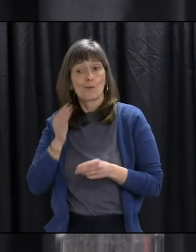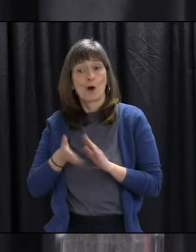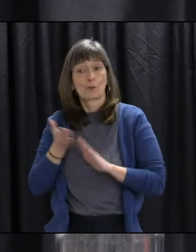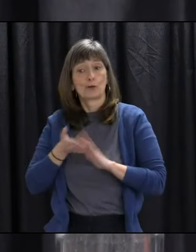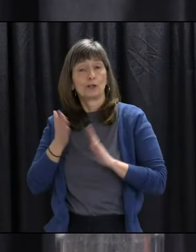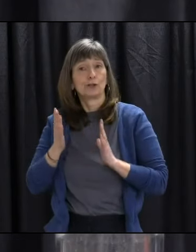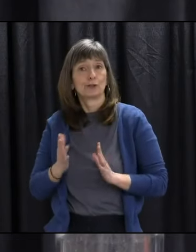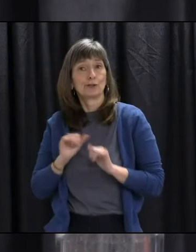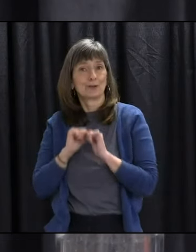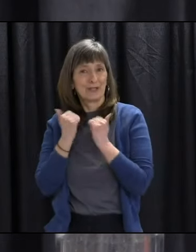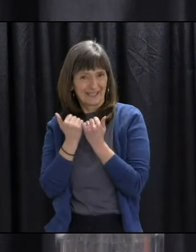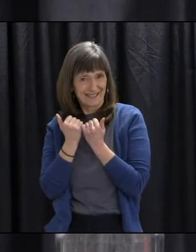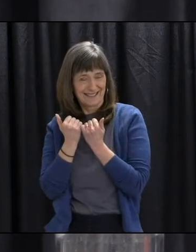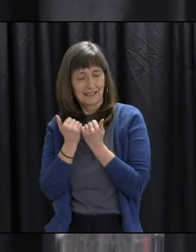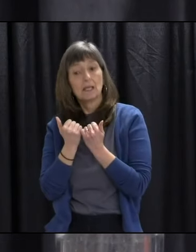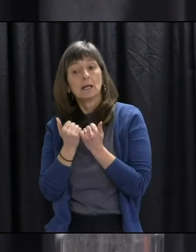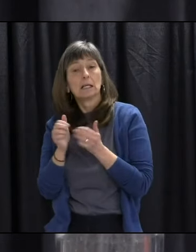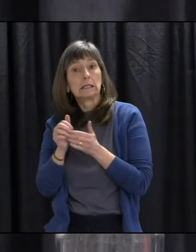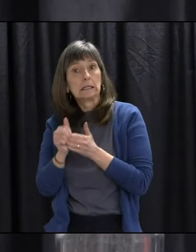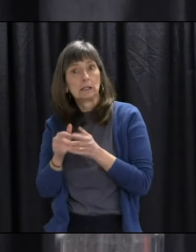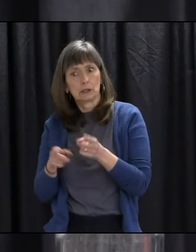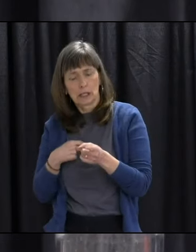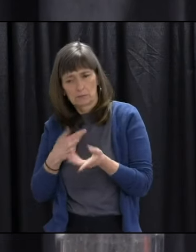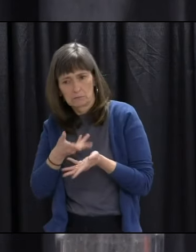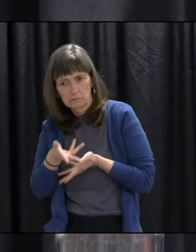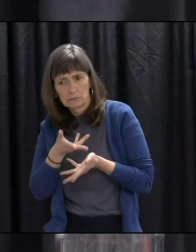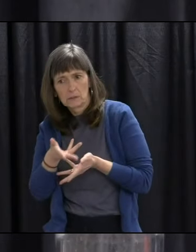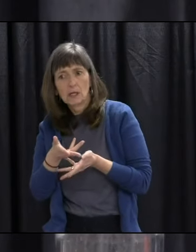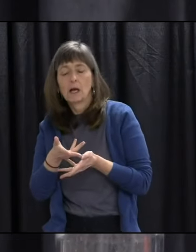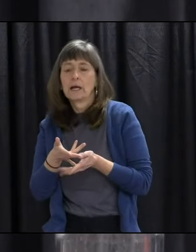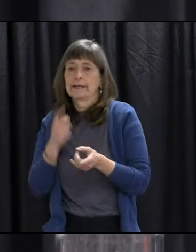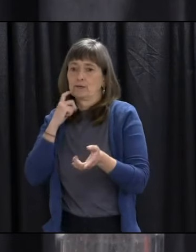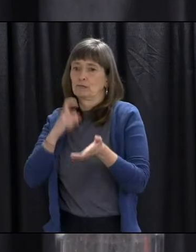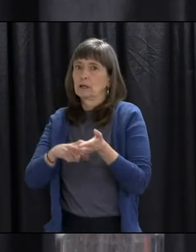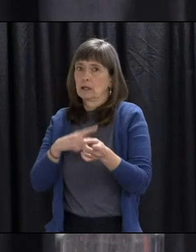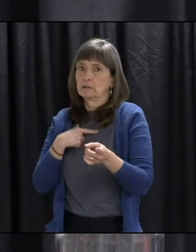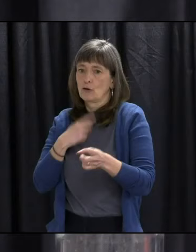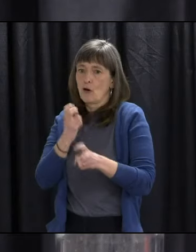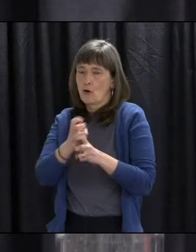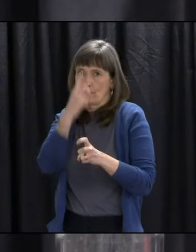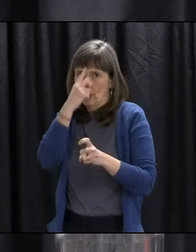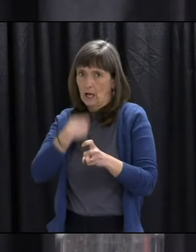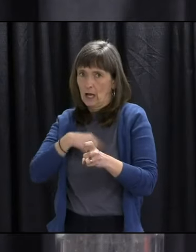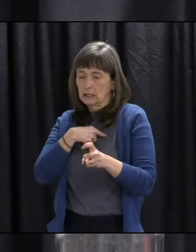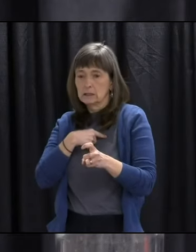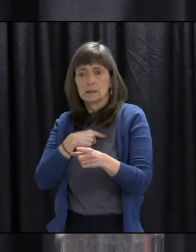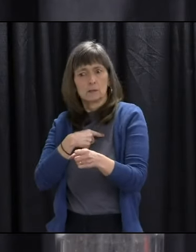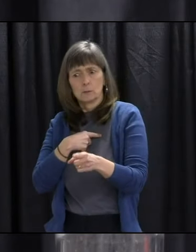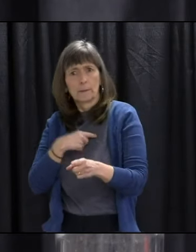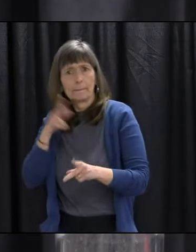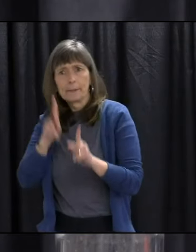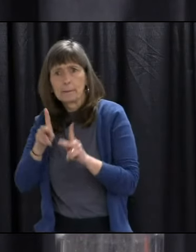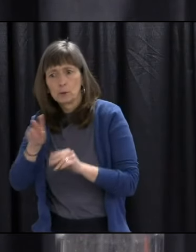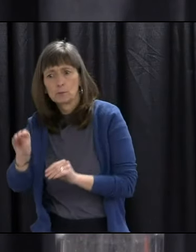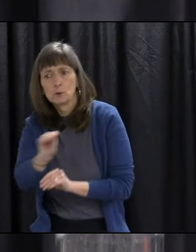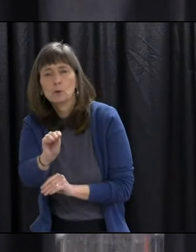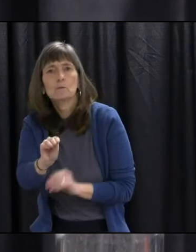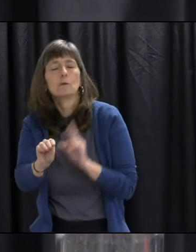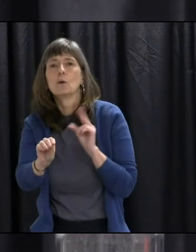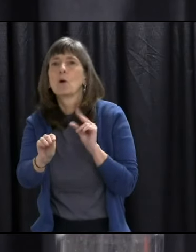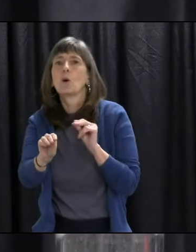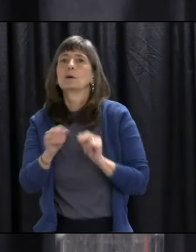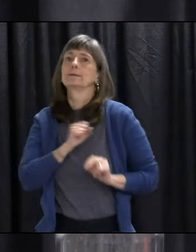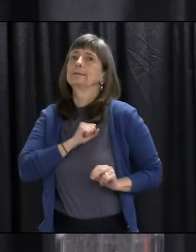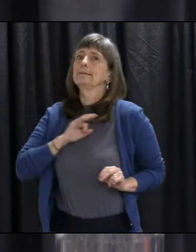they were really keen to do this. They recognize the challenge, and we're not intending to move residents. We're intending to not